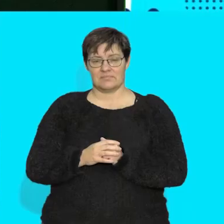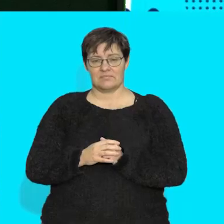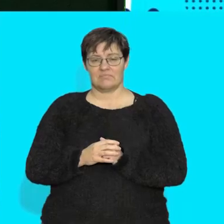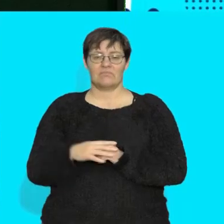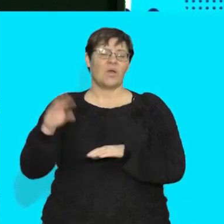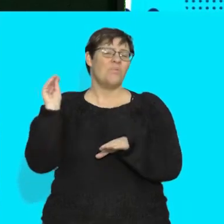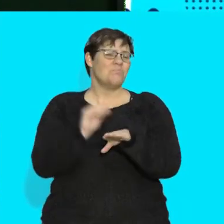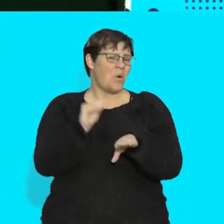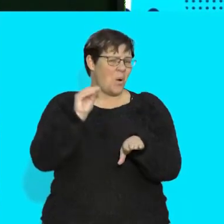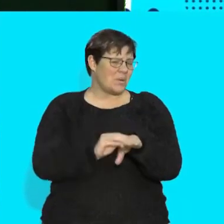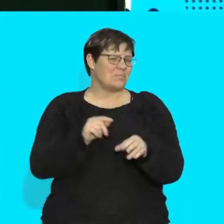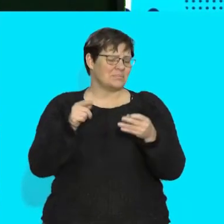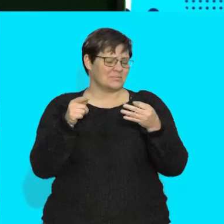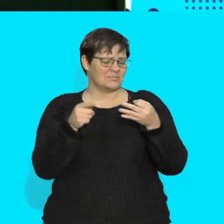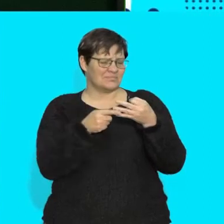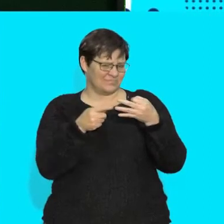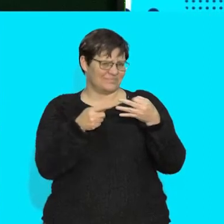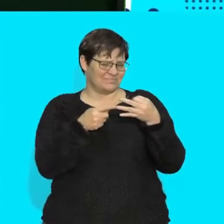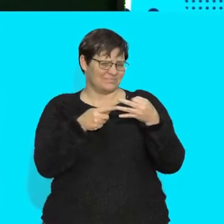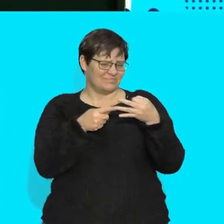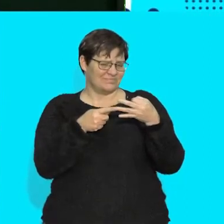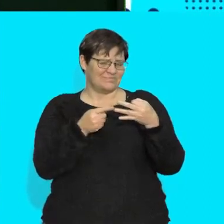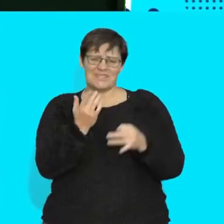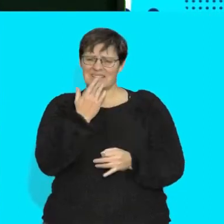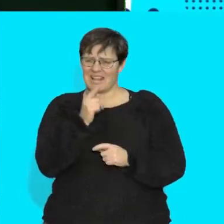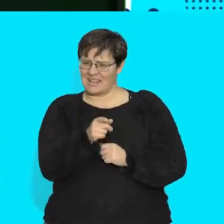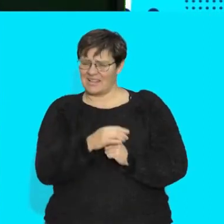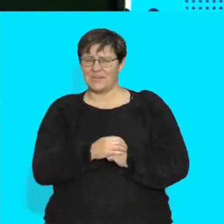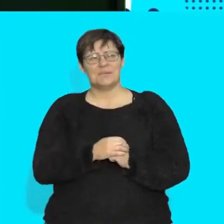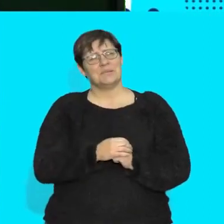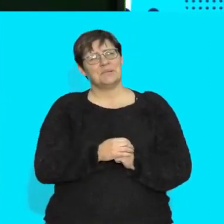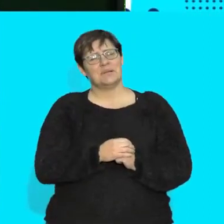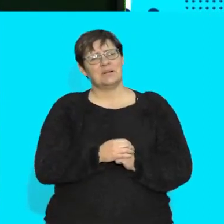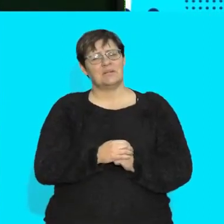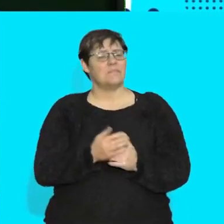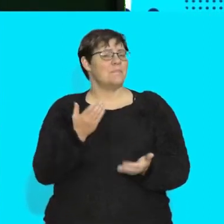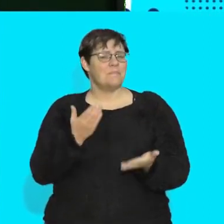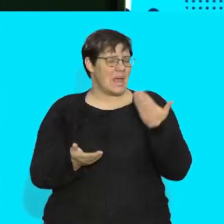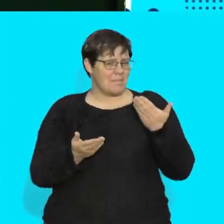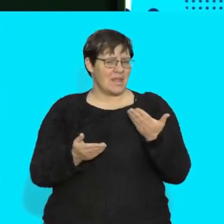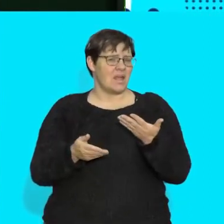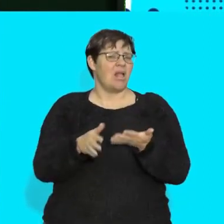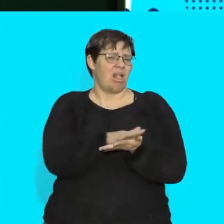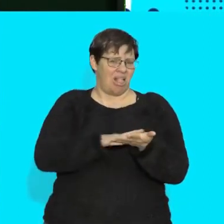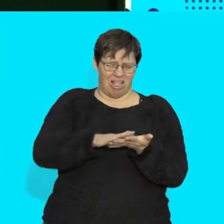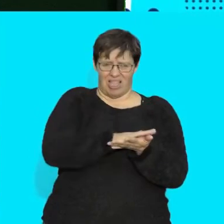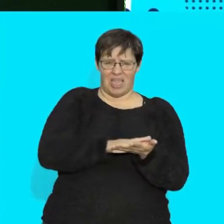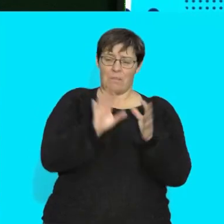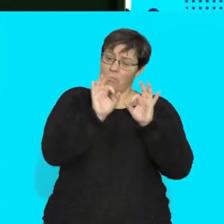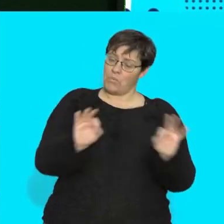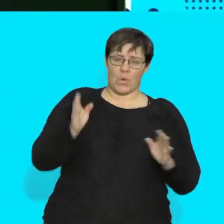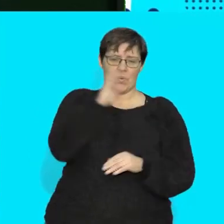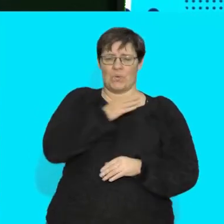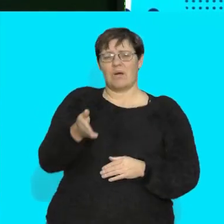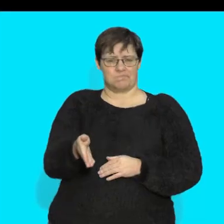problems of this diaphragm cell was that there could be some impurities. And the major thing